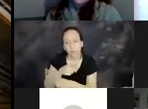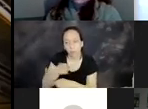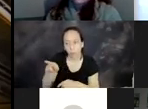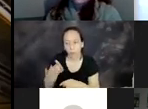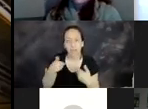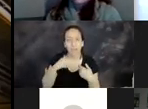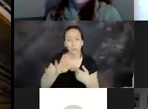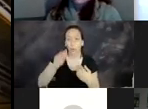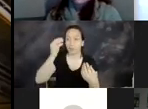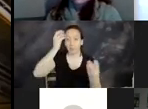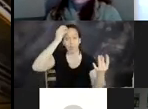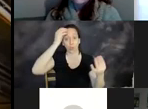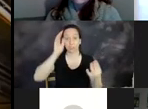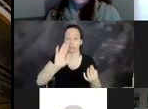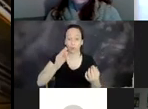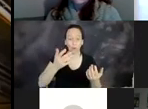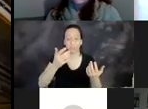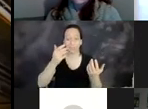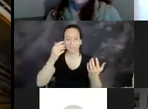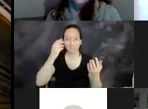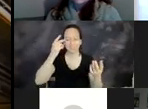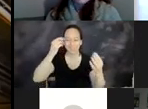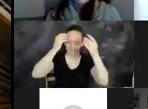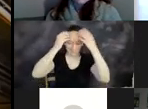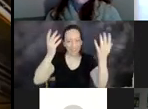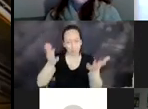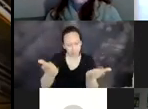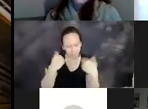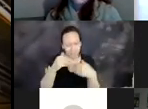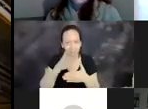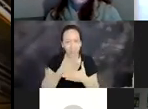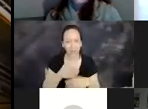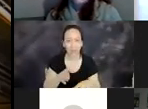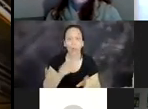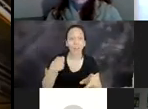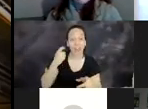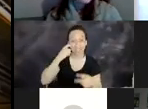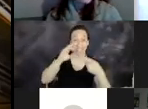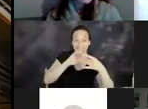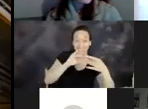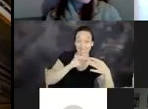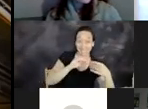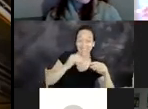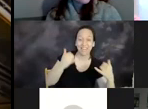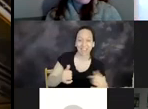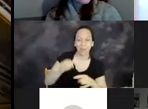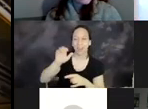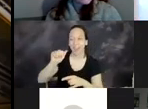And I want to thank Anthony, who just put many of the things I just mentioned into the chat. So you now have a whole bunch of links to